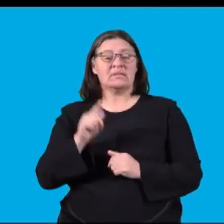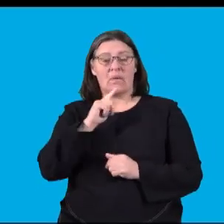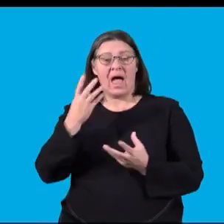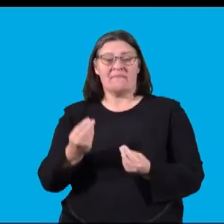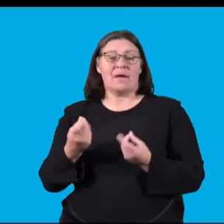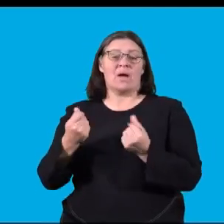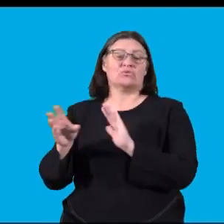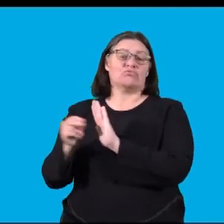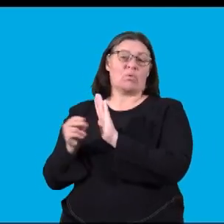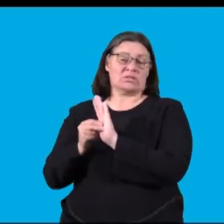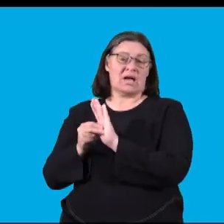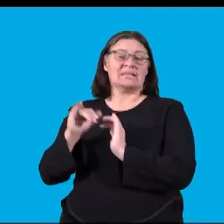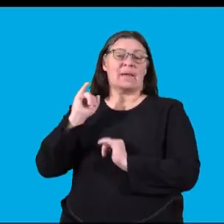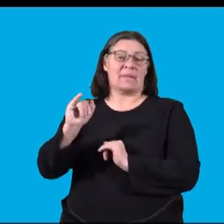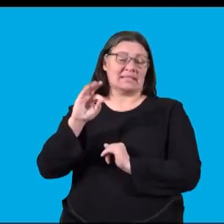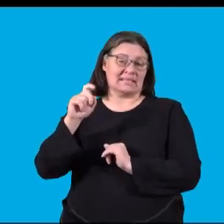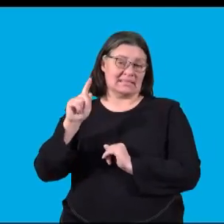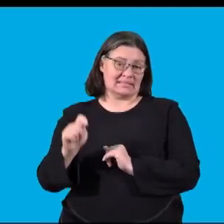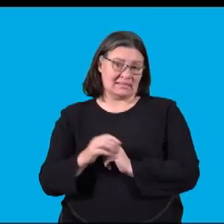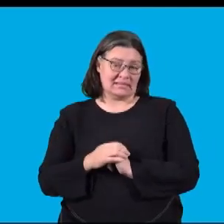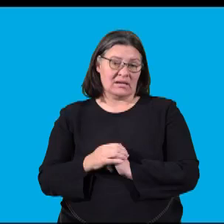record further as bad debts,